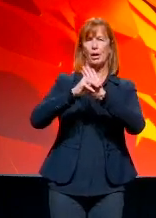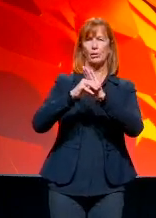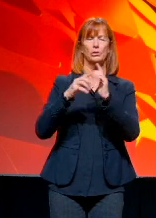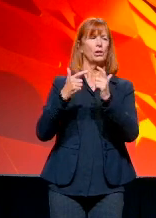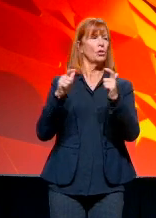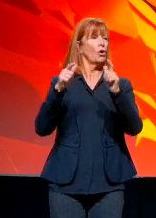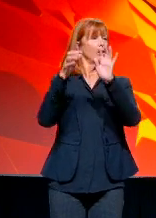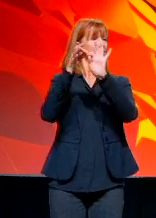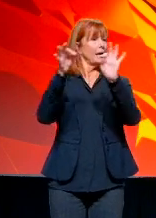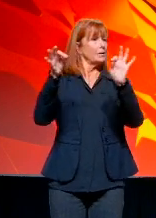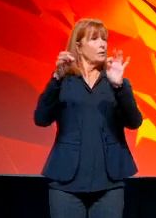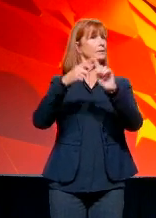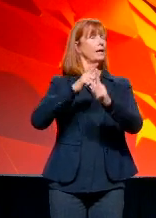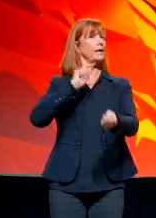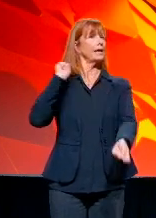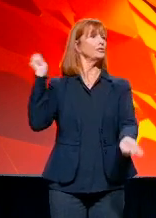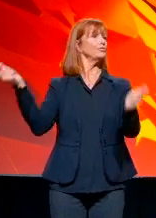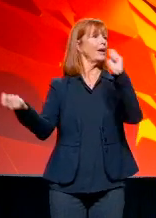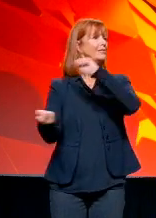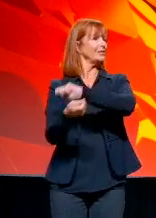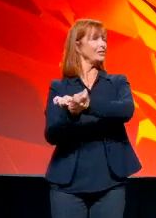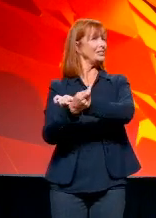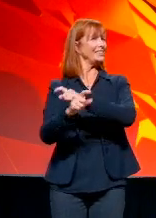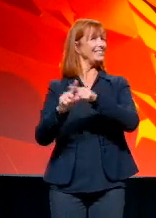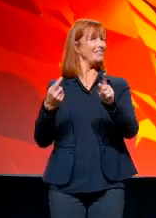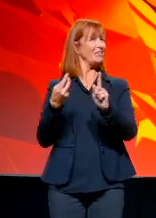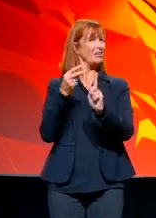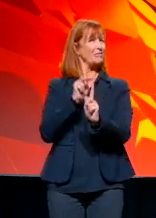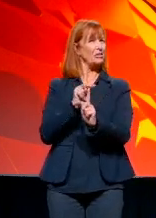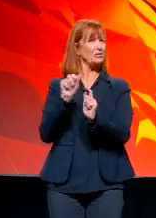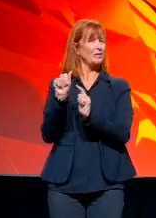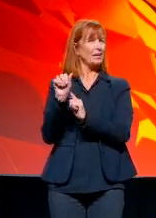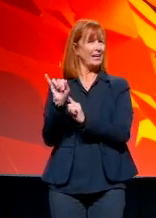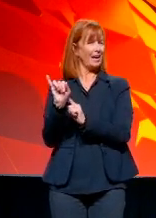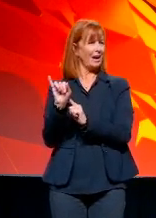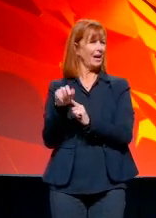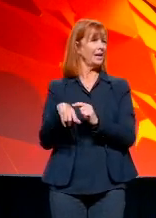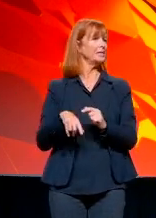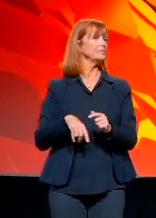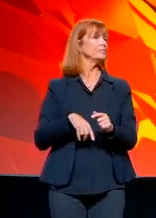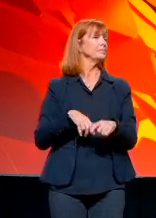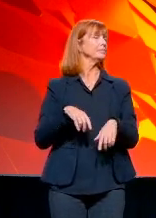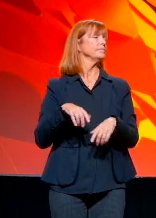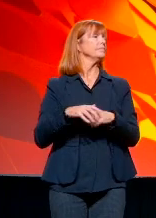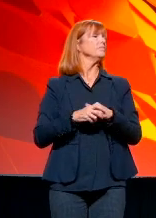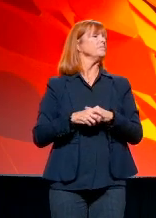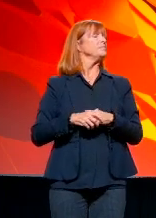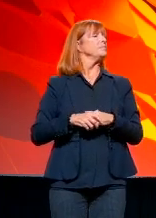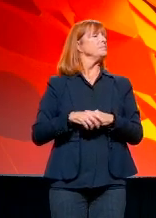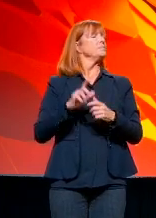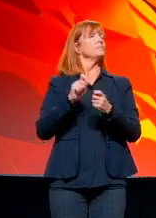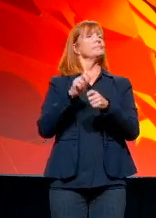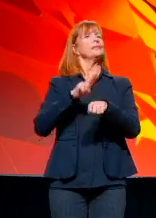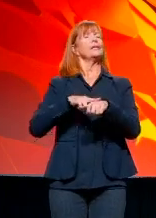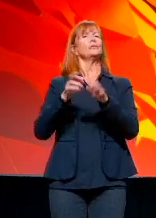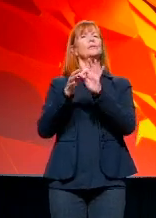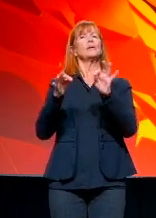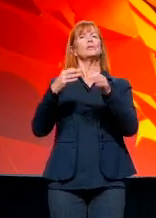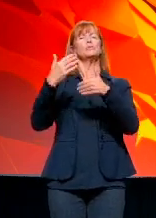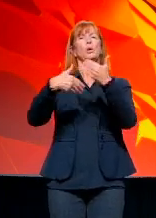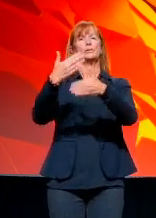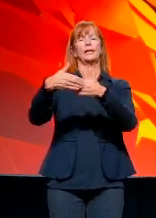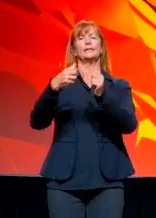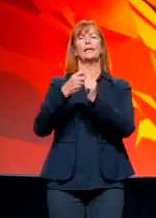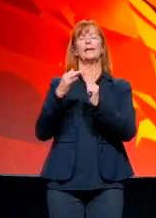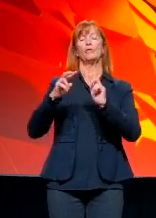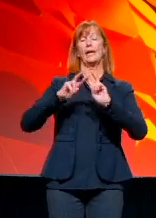have revolutionized like different fields of AI, particularly in kind of natural language processing. So if we kind of analyze